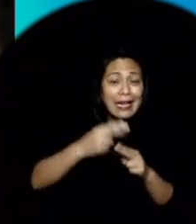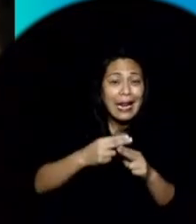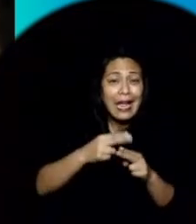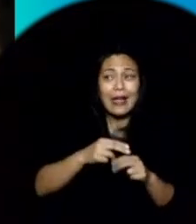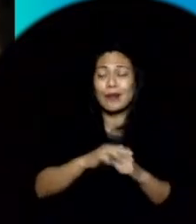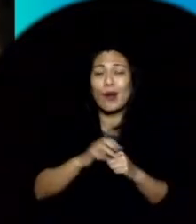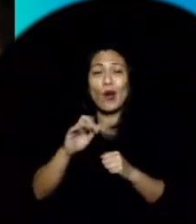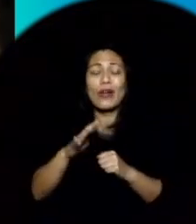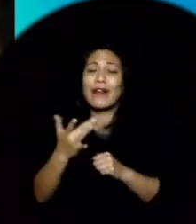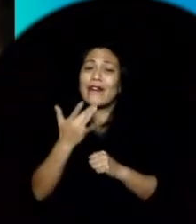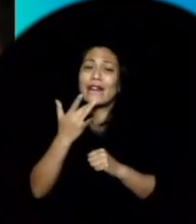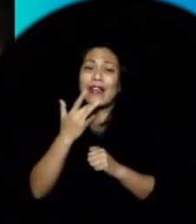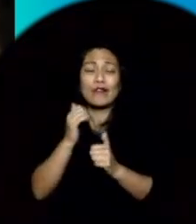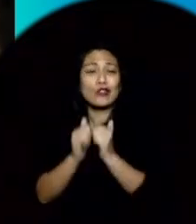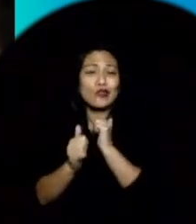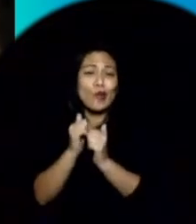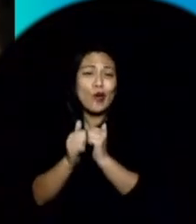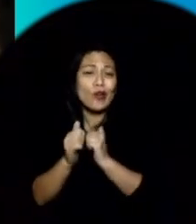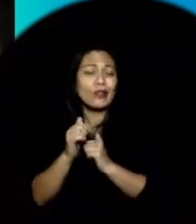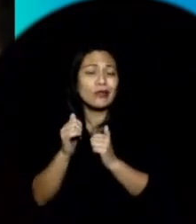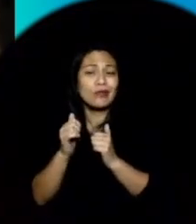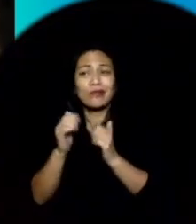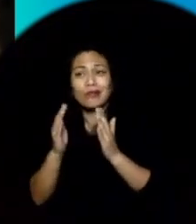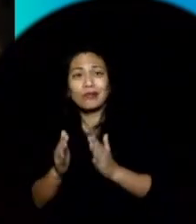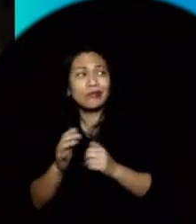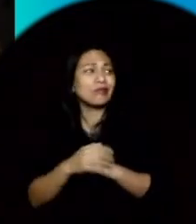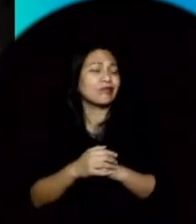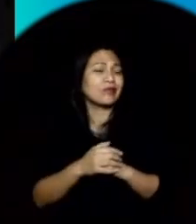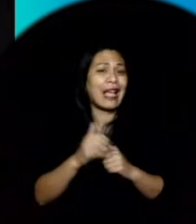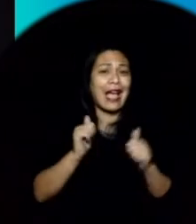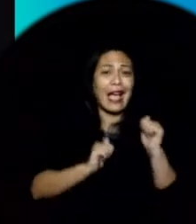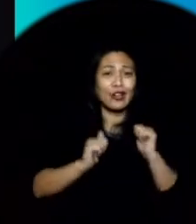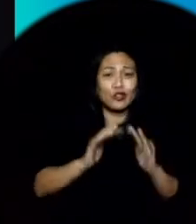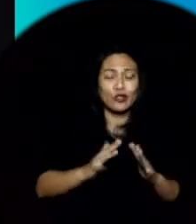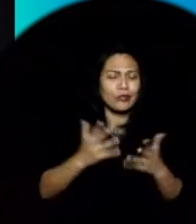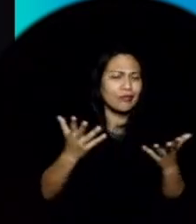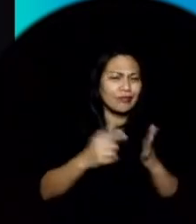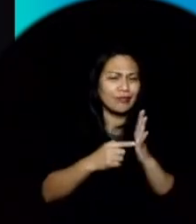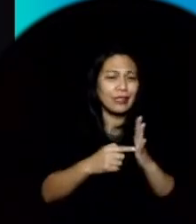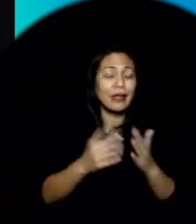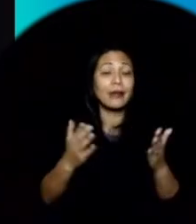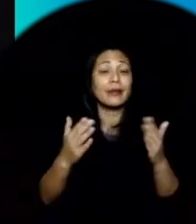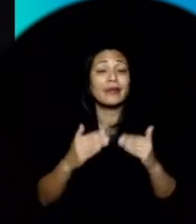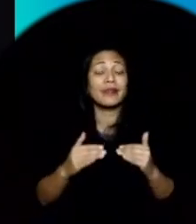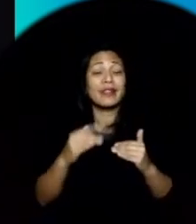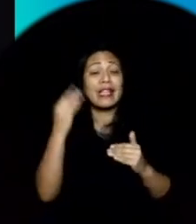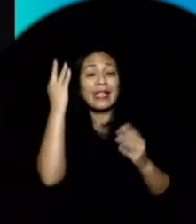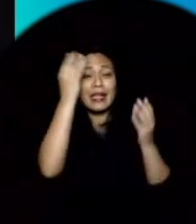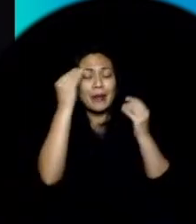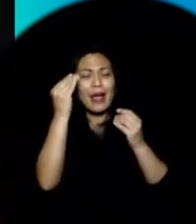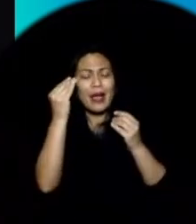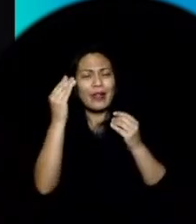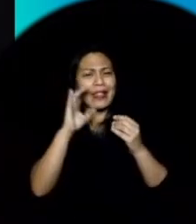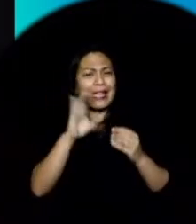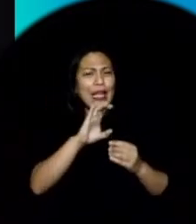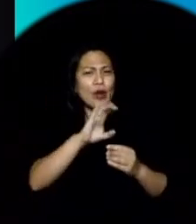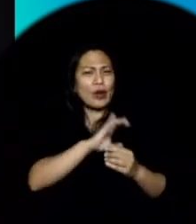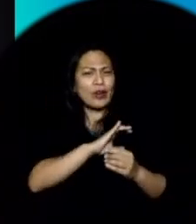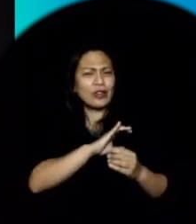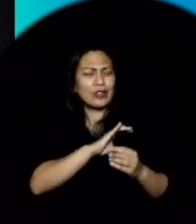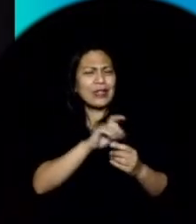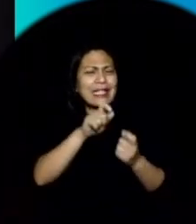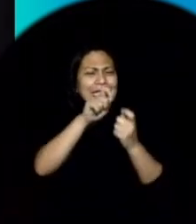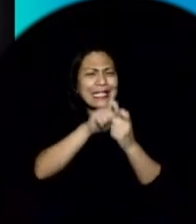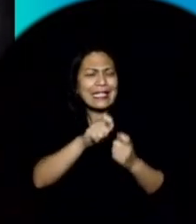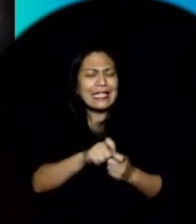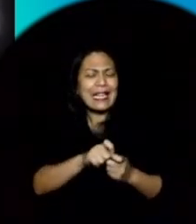their meanings on the internet. The next thing you need to do is think about the outside of your character. Give them some